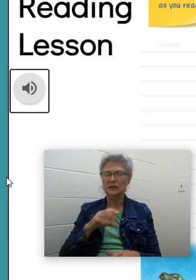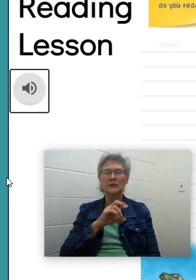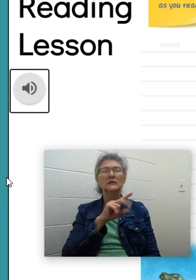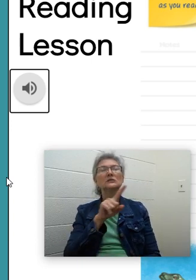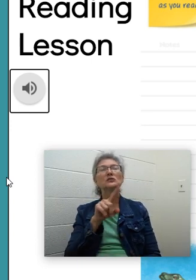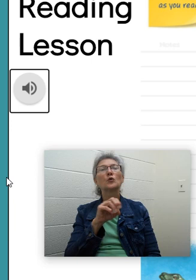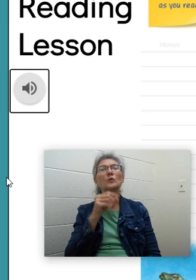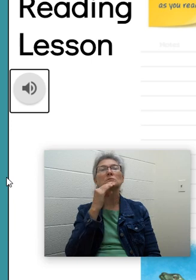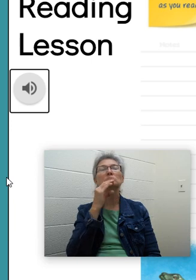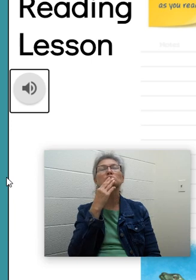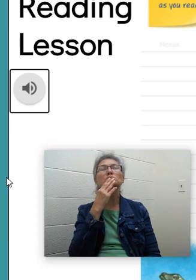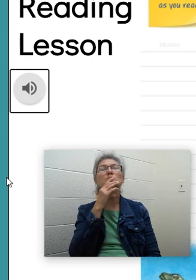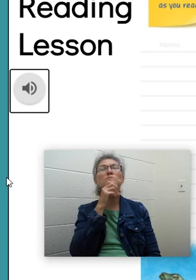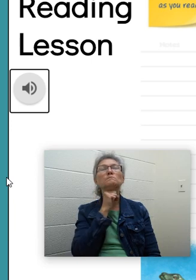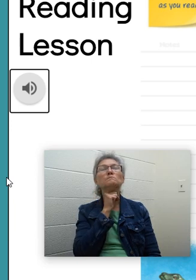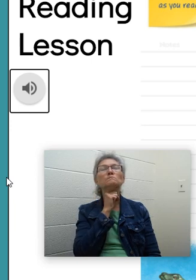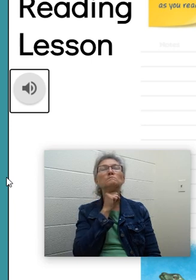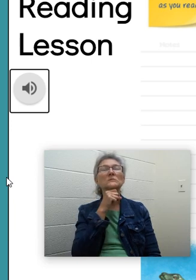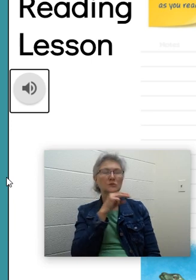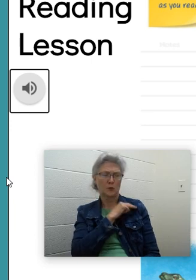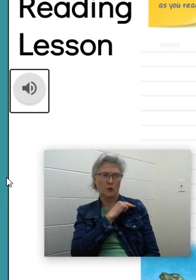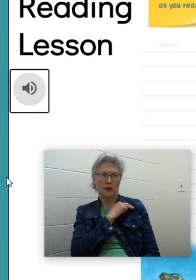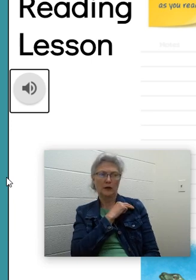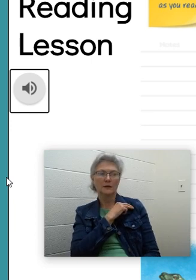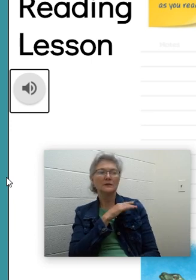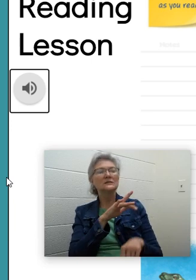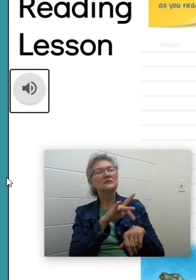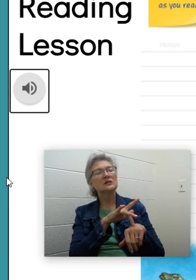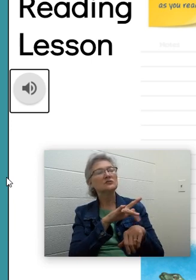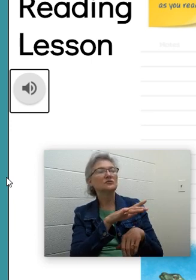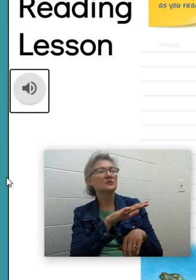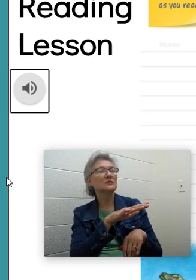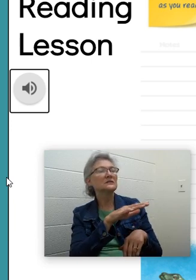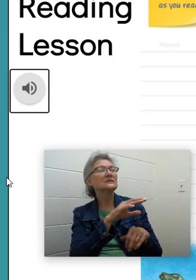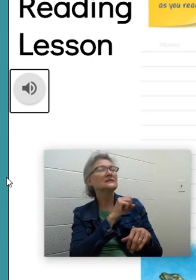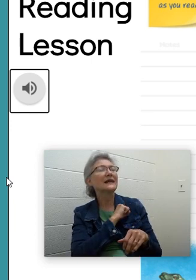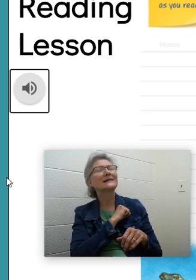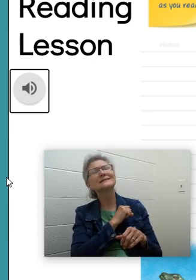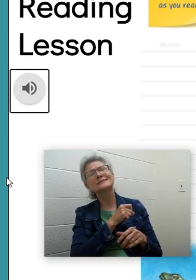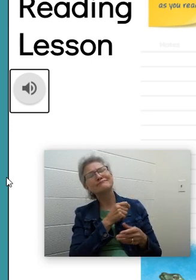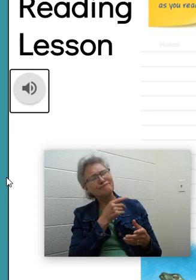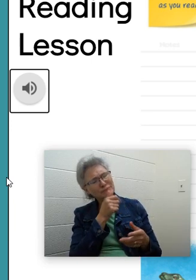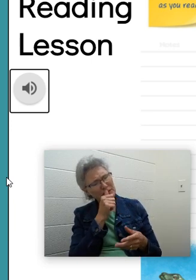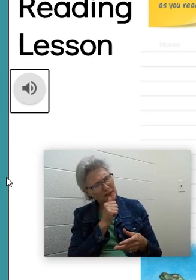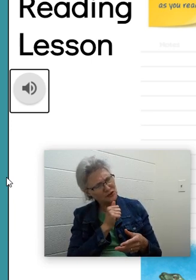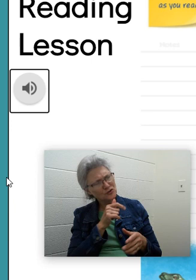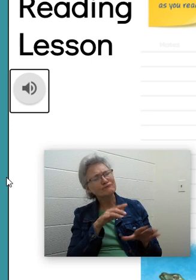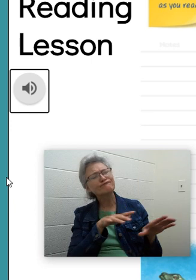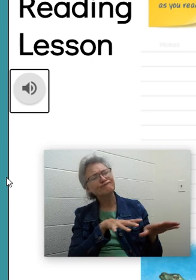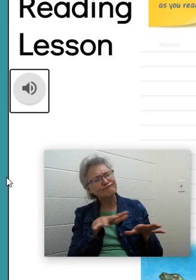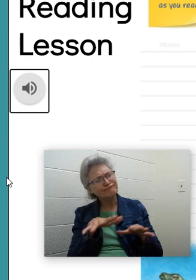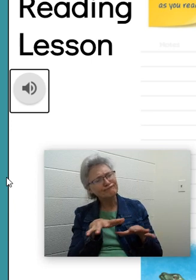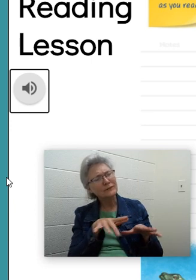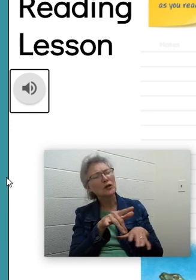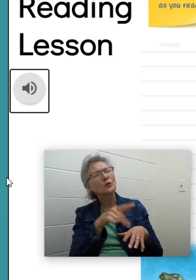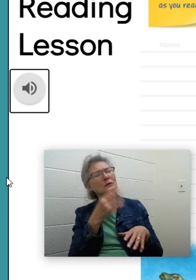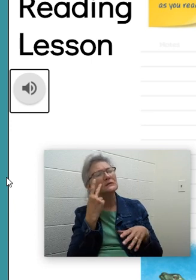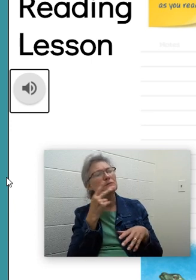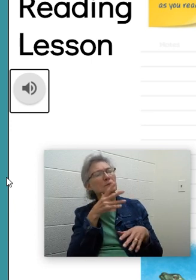nothing. Miss Marengo put a hand on Stanley's shoulder and told him to hang in there. He would be seeing his parents